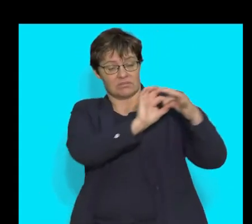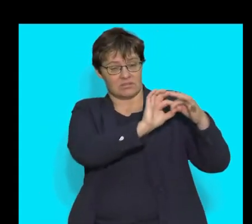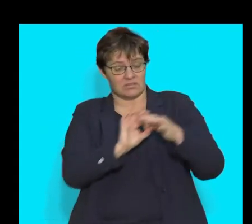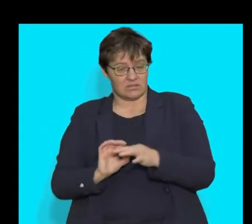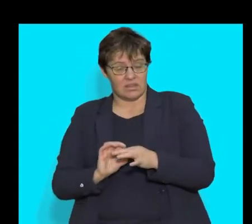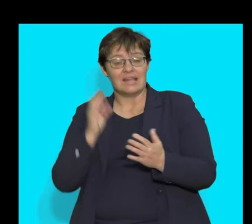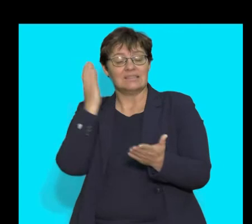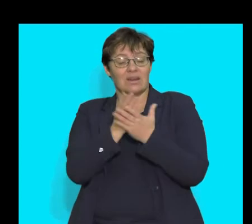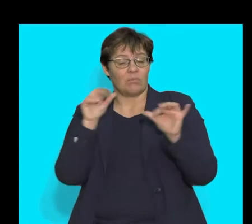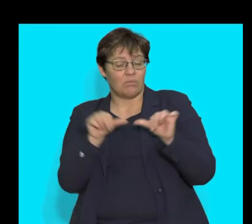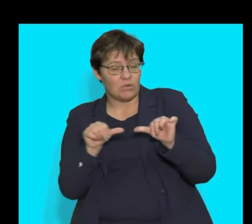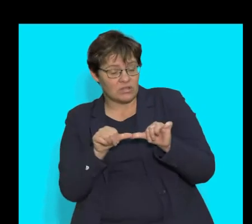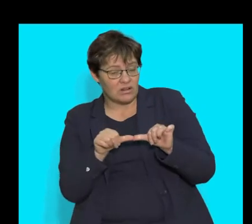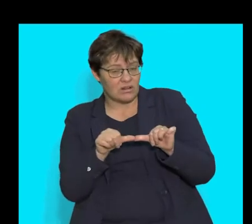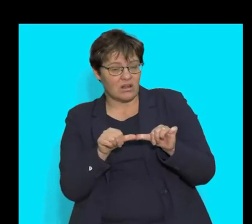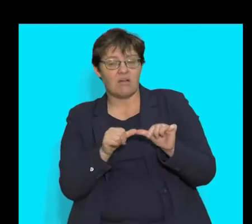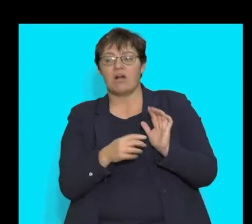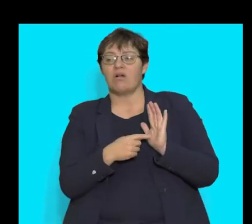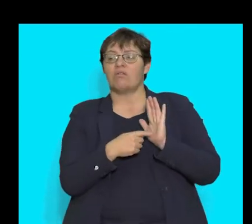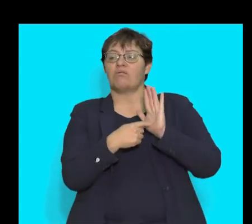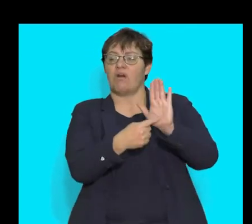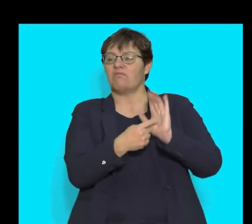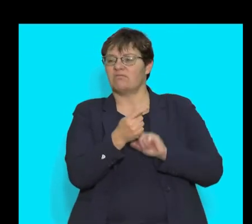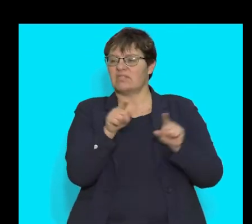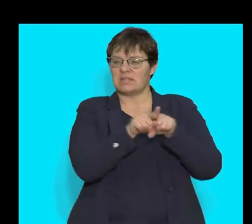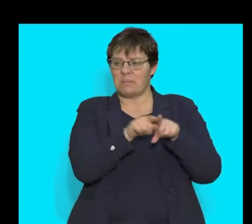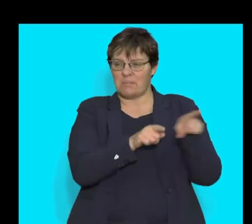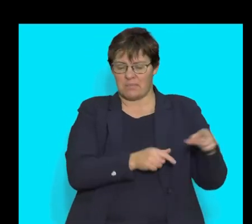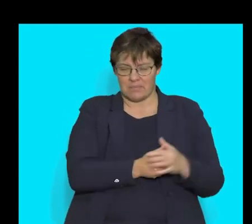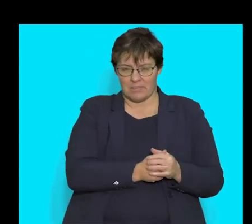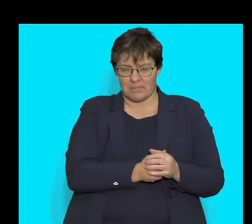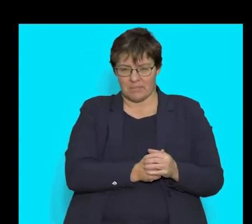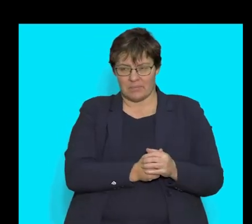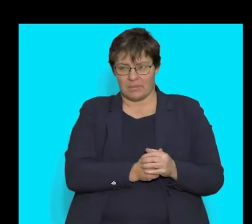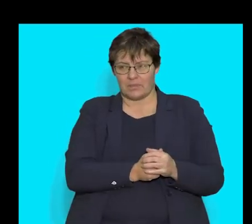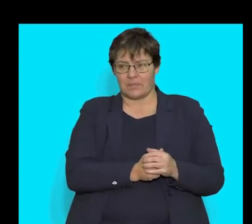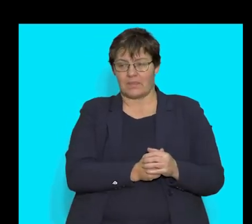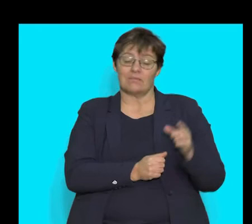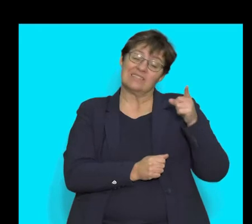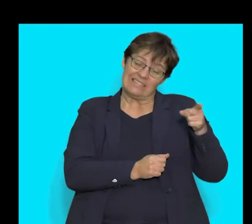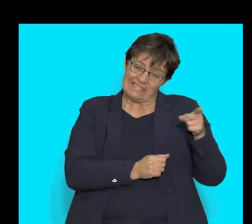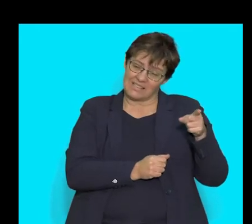directly proportional, where the graph looks something like that, where this is going to be a value